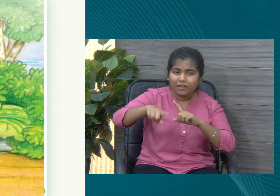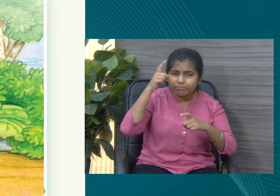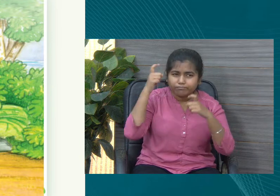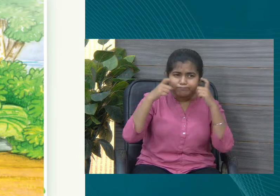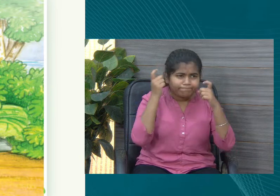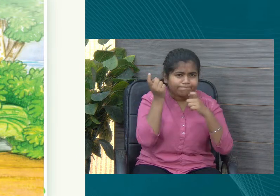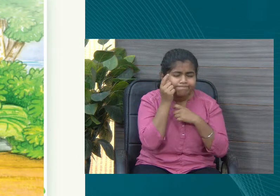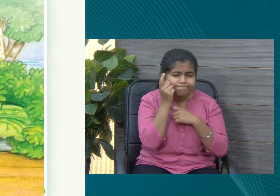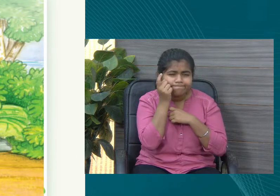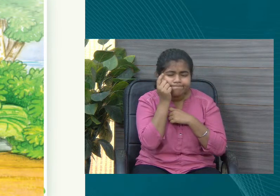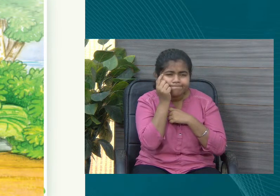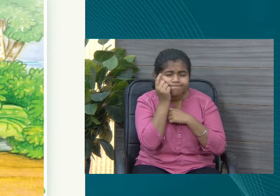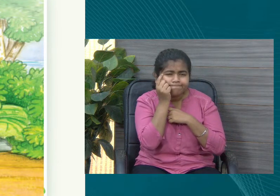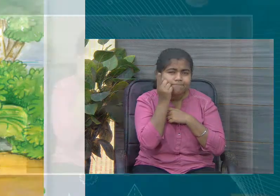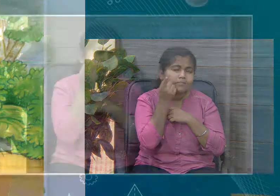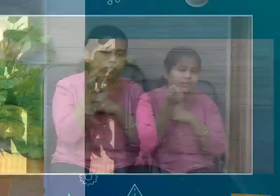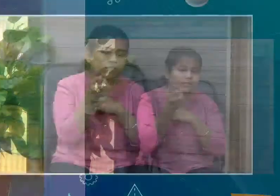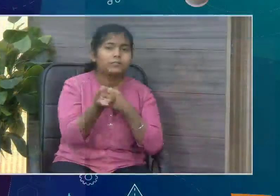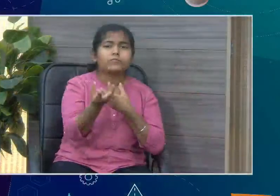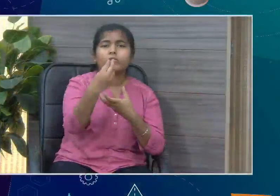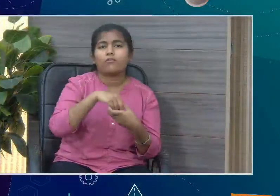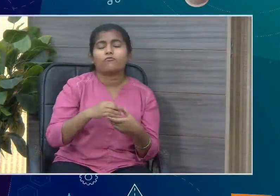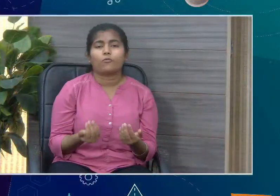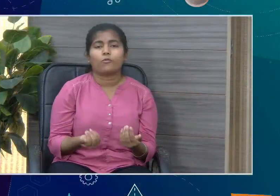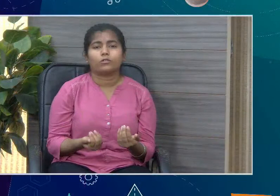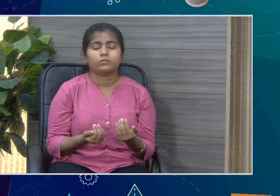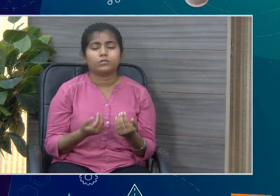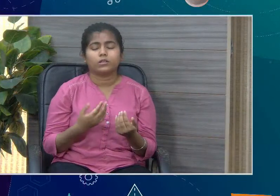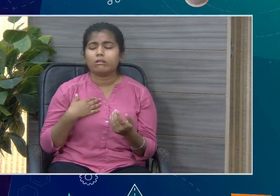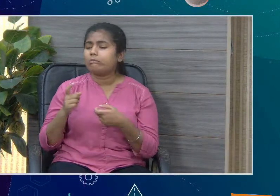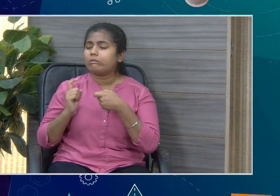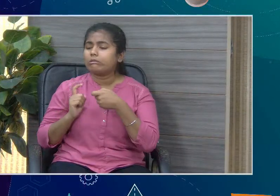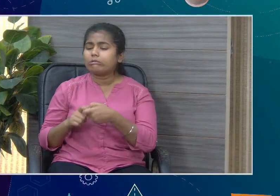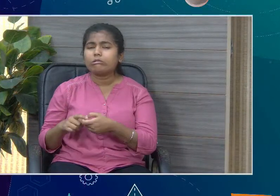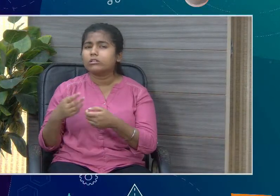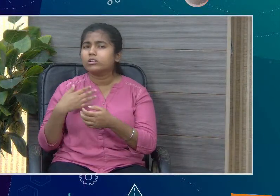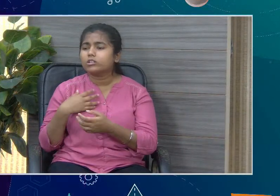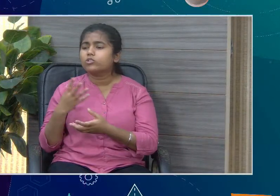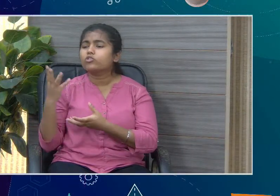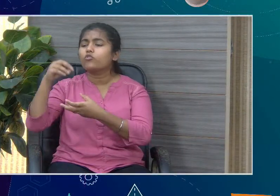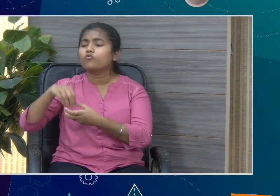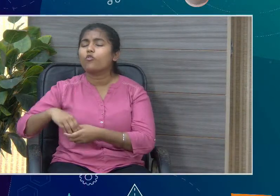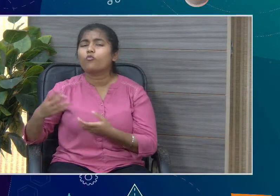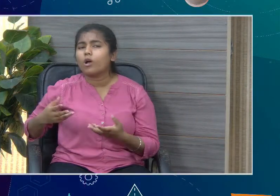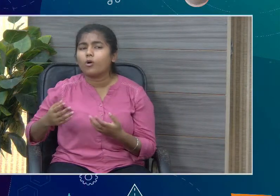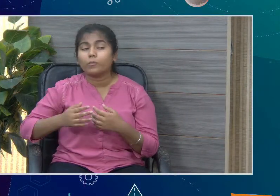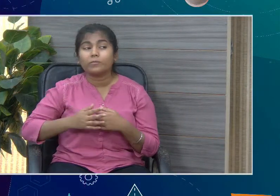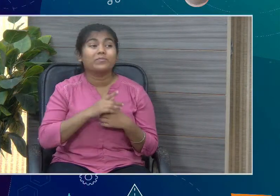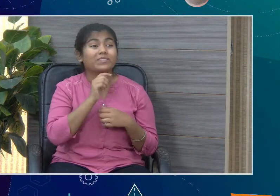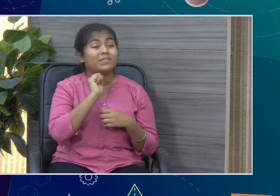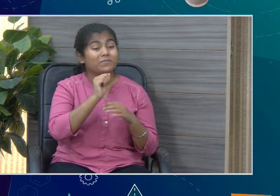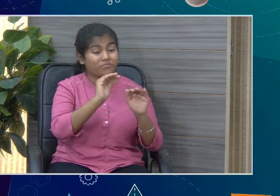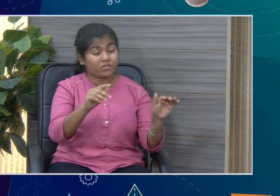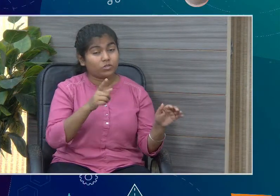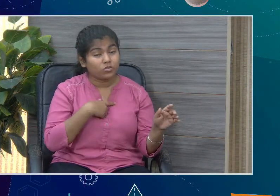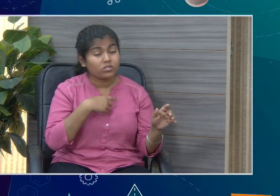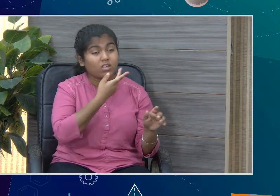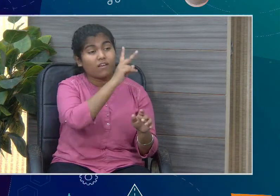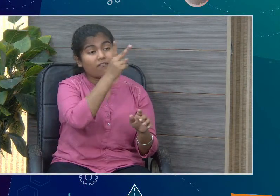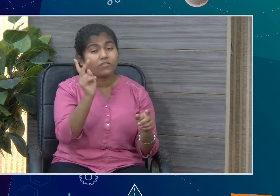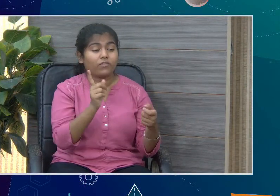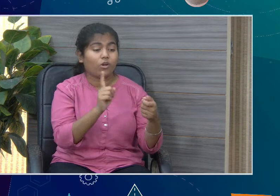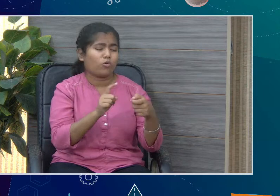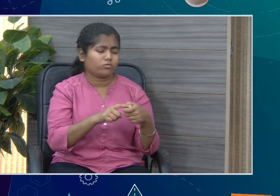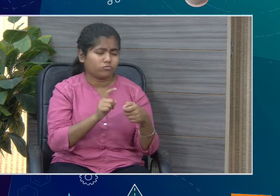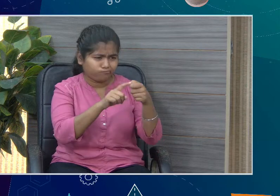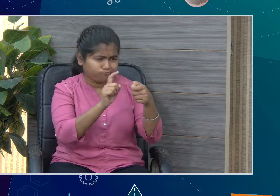That what they are looking. How we can involve them, ma'am? By asking these questions. Yes. In our next slide, you can see